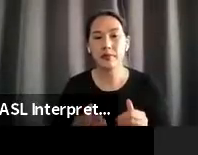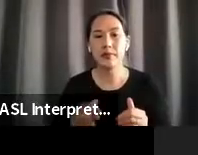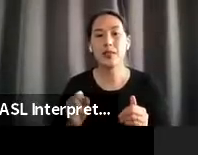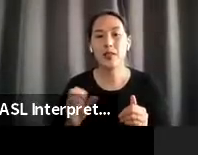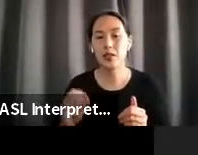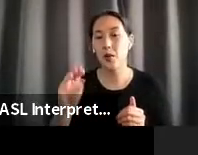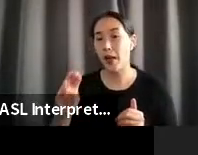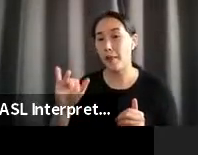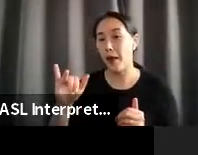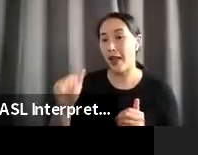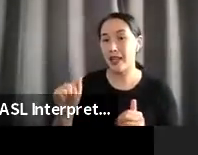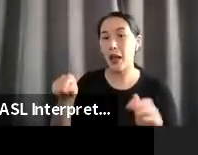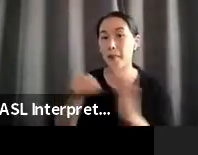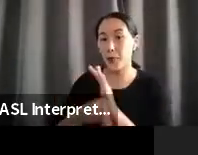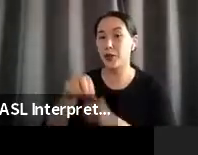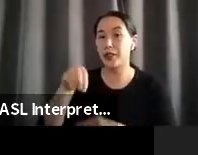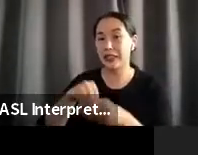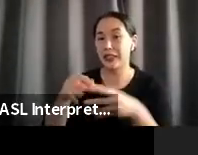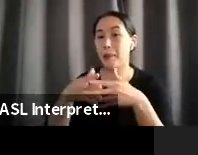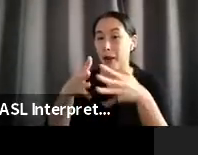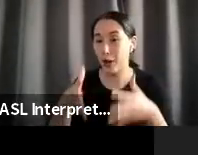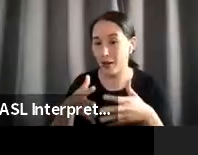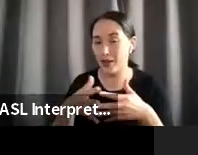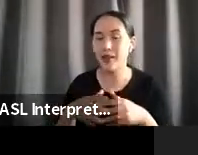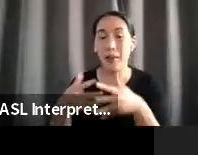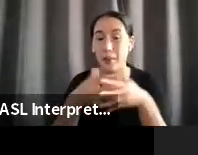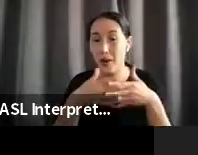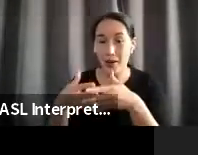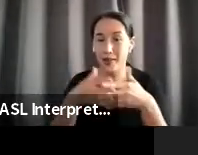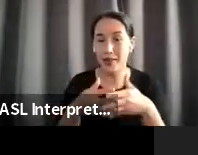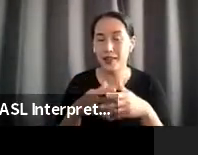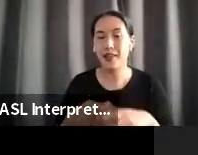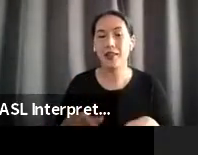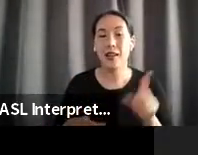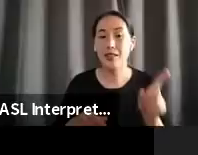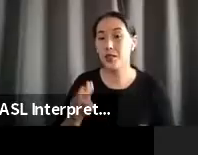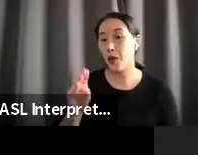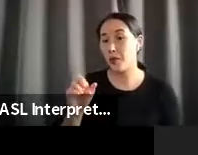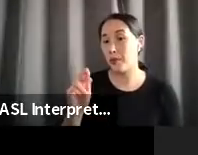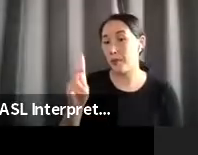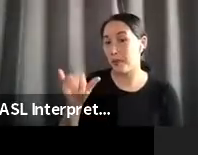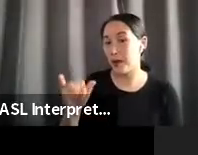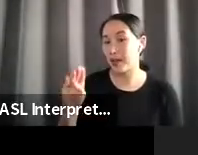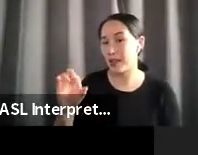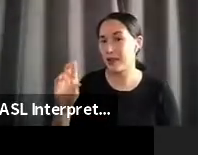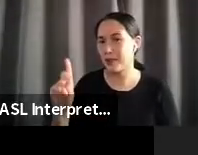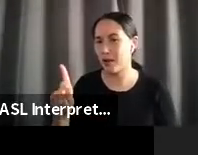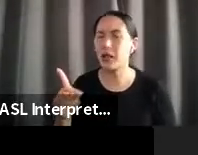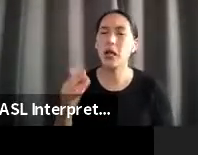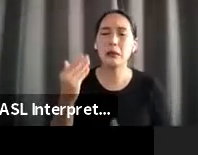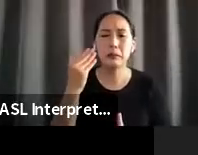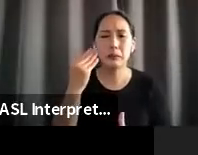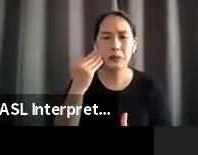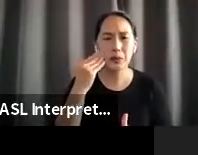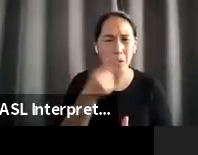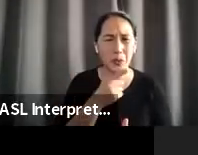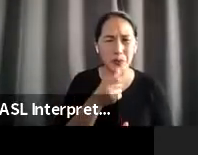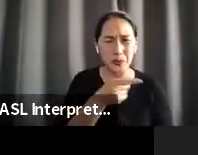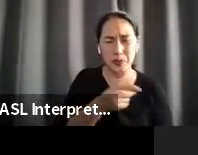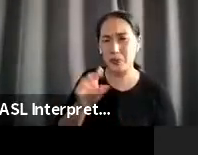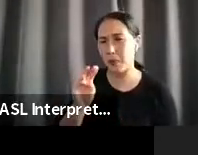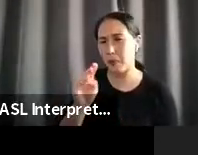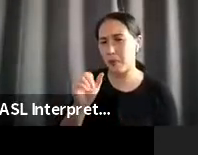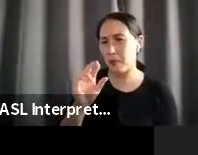Crimes Against Southeast Asians, right? But this is Marky Mark, and some of you know him as Mark Wahlberg, right? And